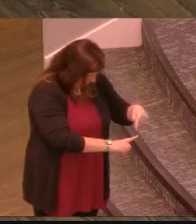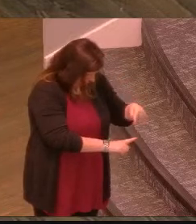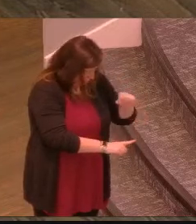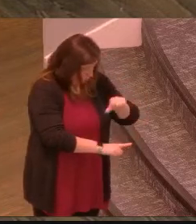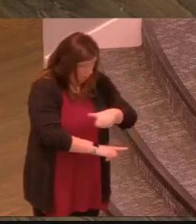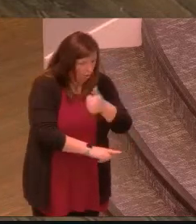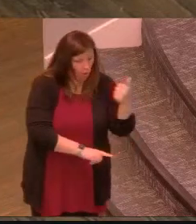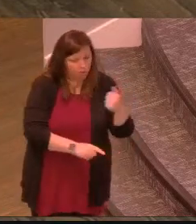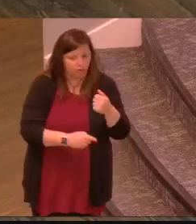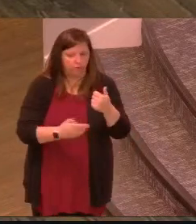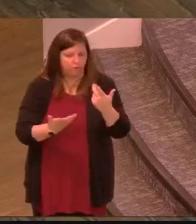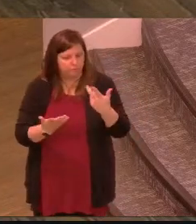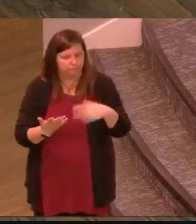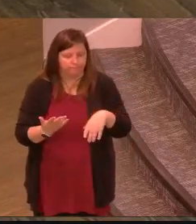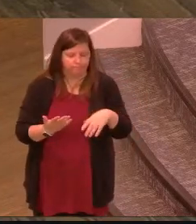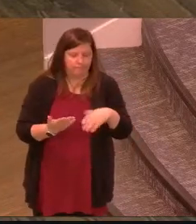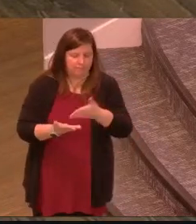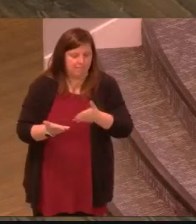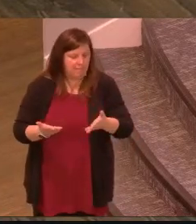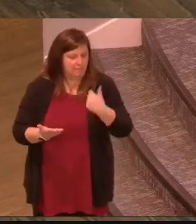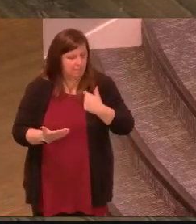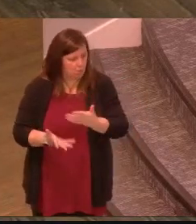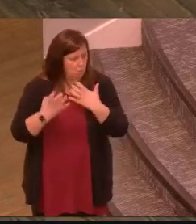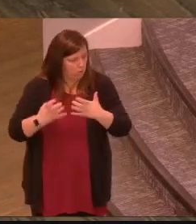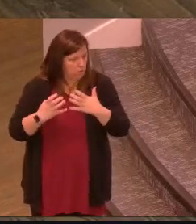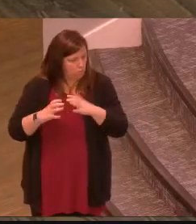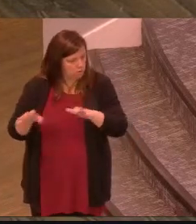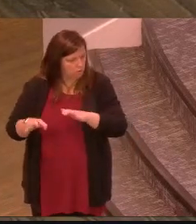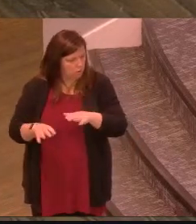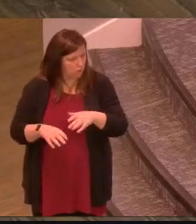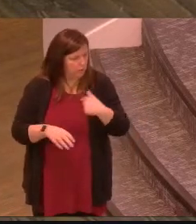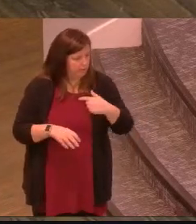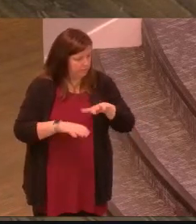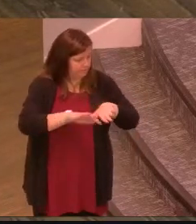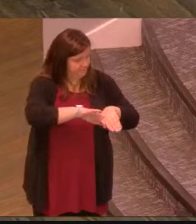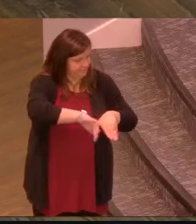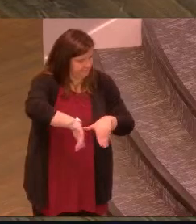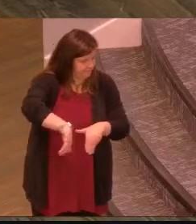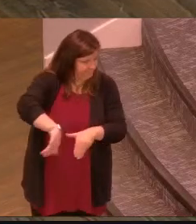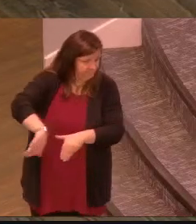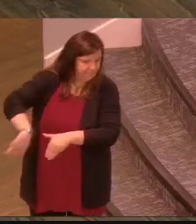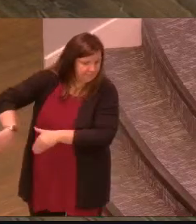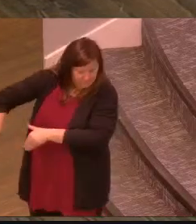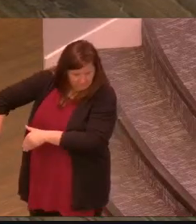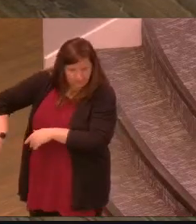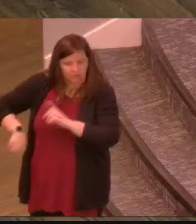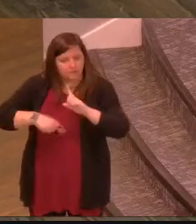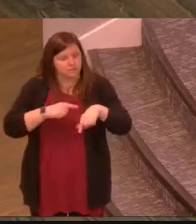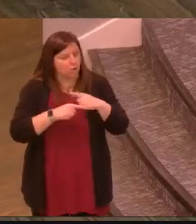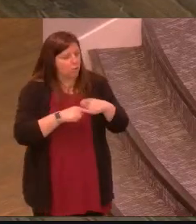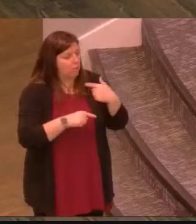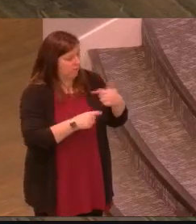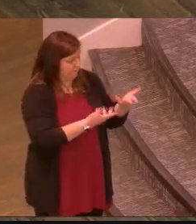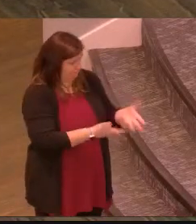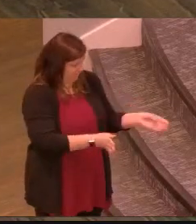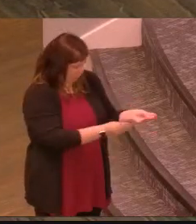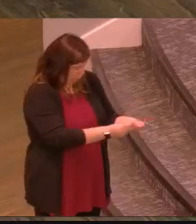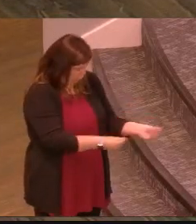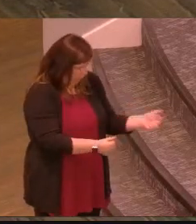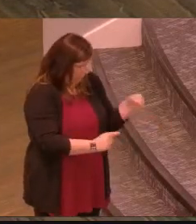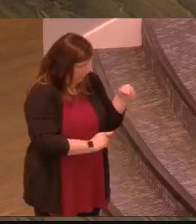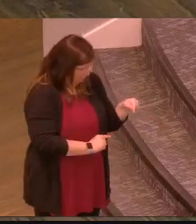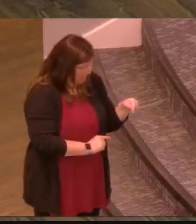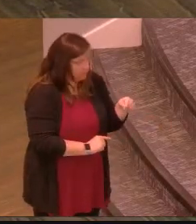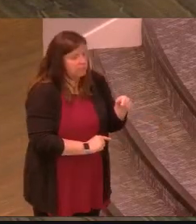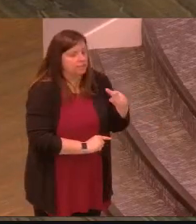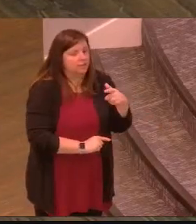So once we have this settled, then we had begun talks, and we've had them kind of sporadically throughout the